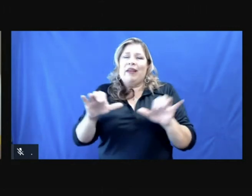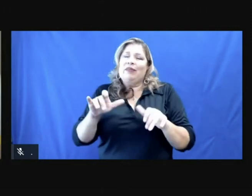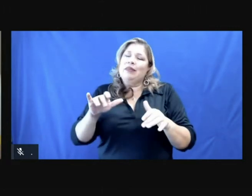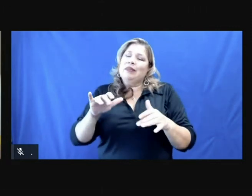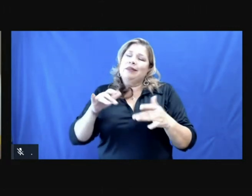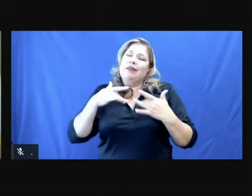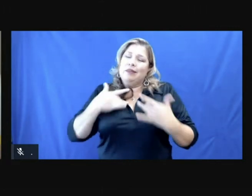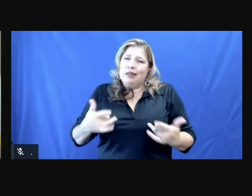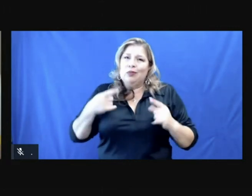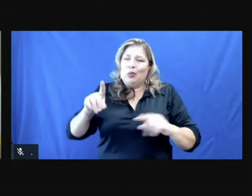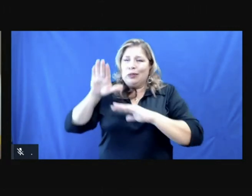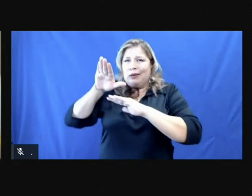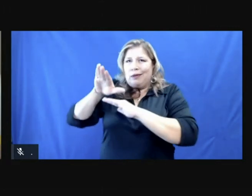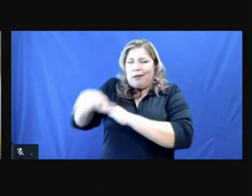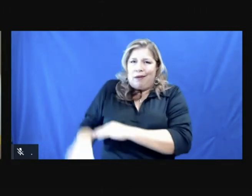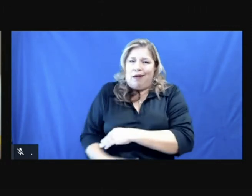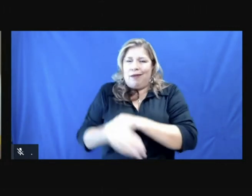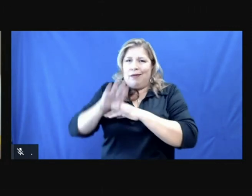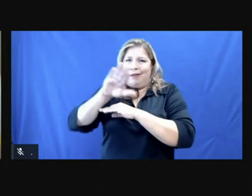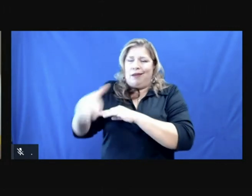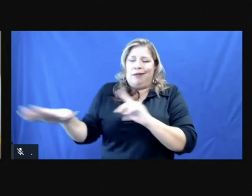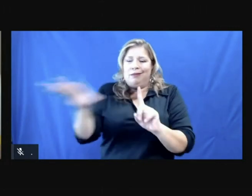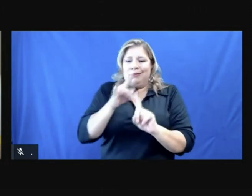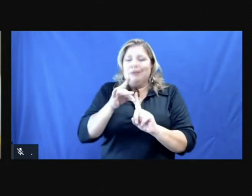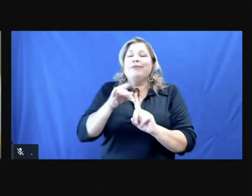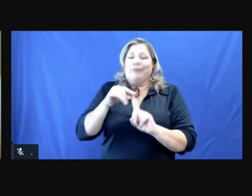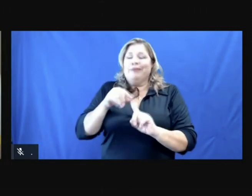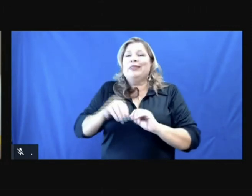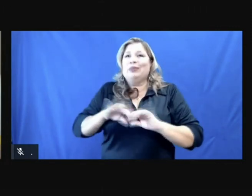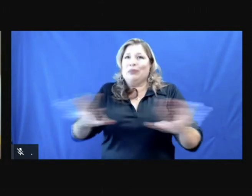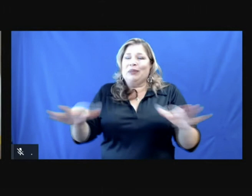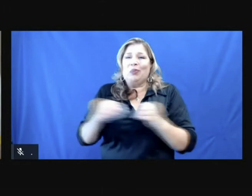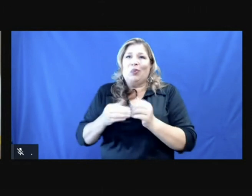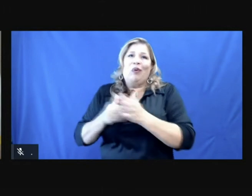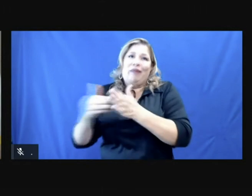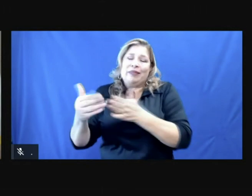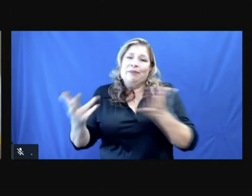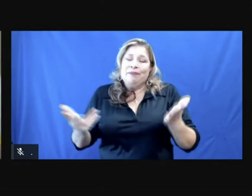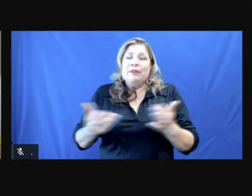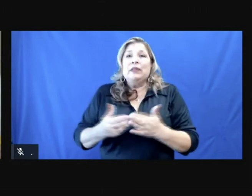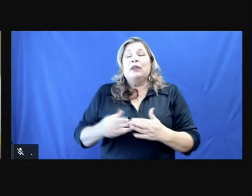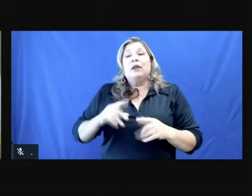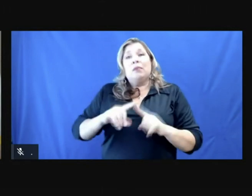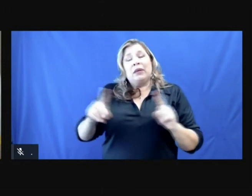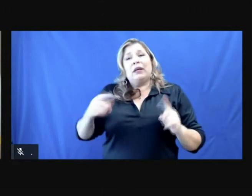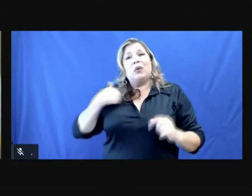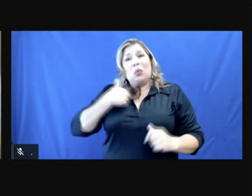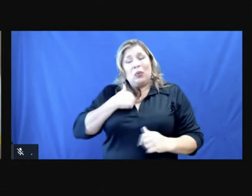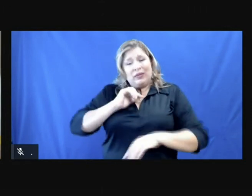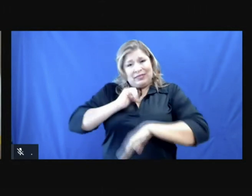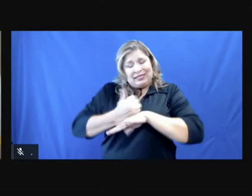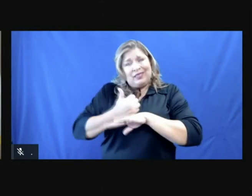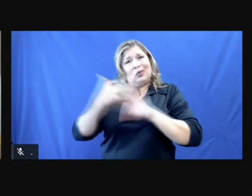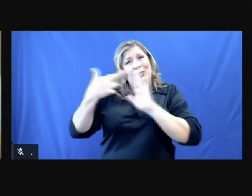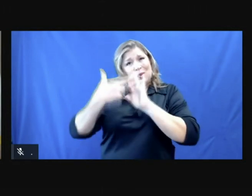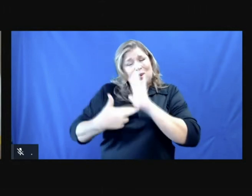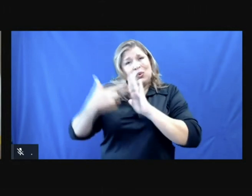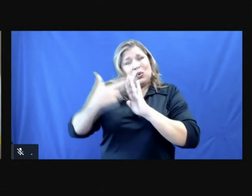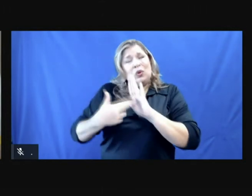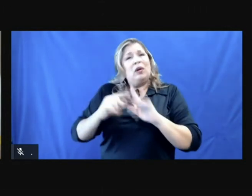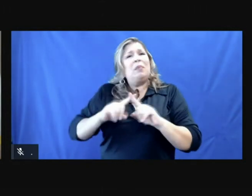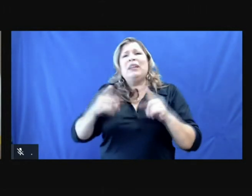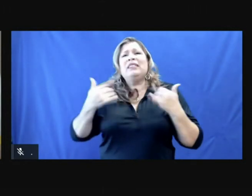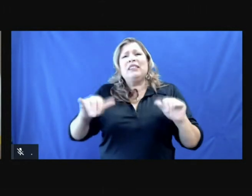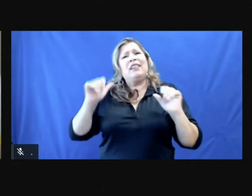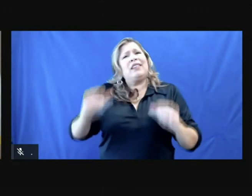nighttime hours in a way that still allows us to move around and do essential activities and certain things during the